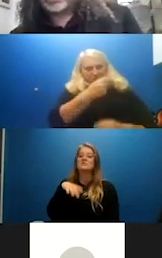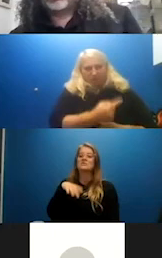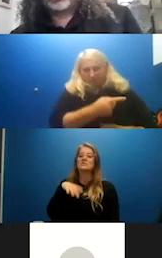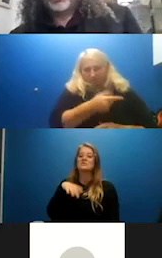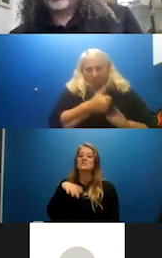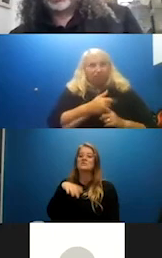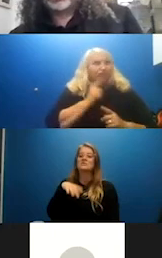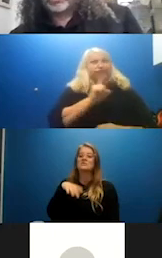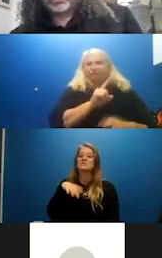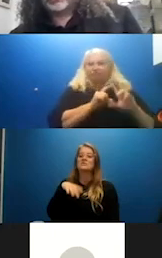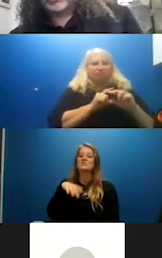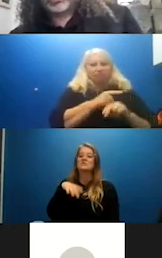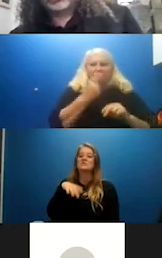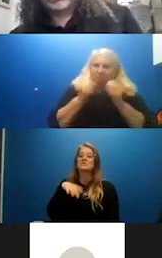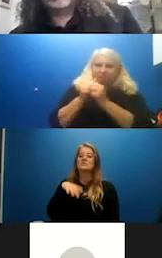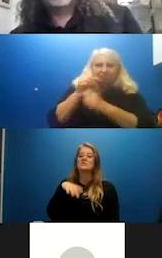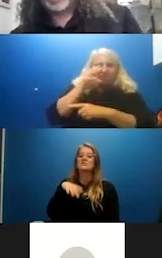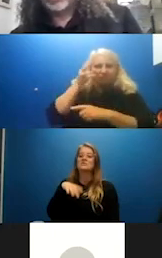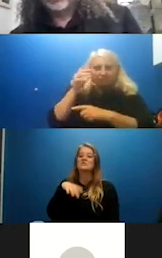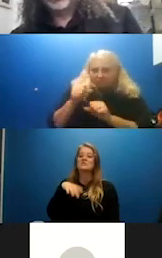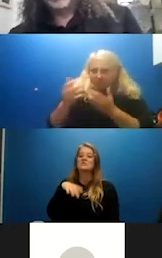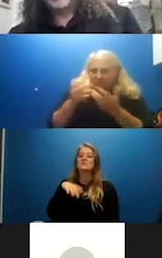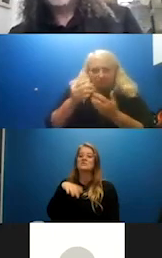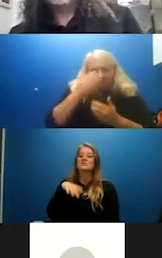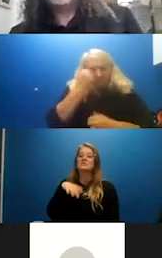less scary or less sad.